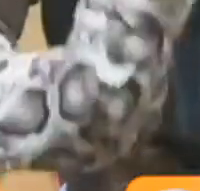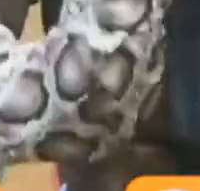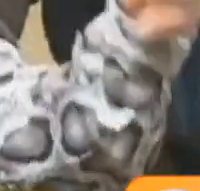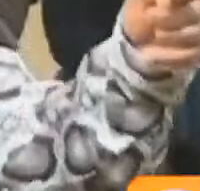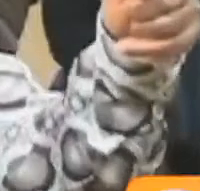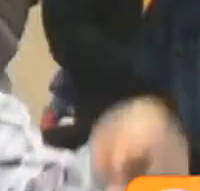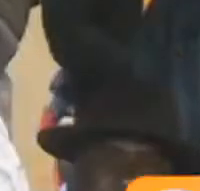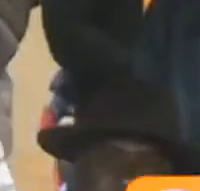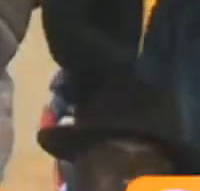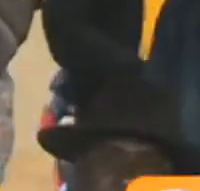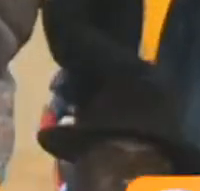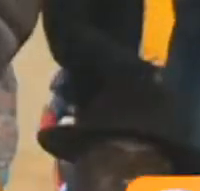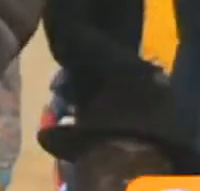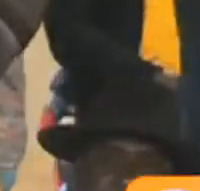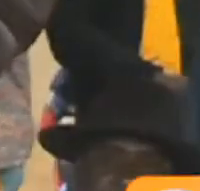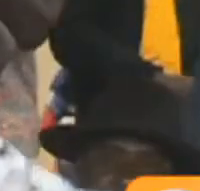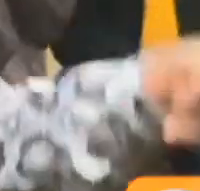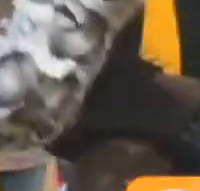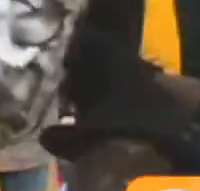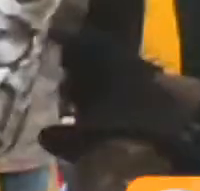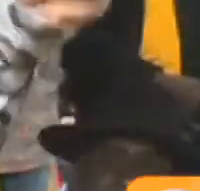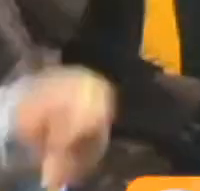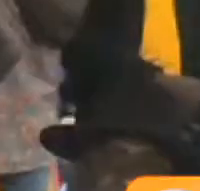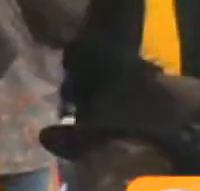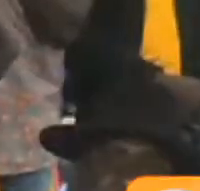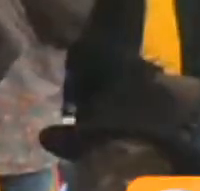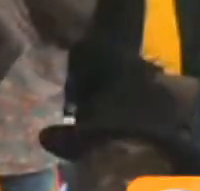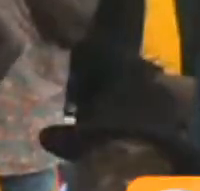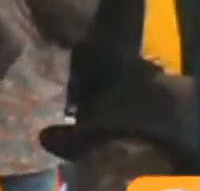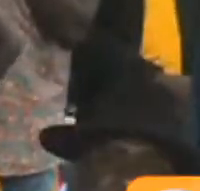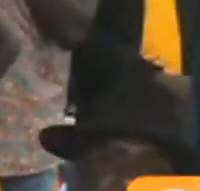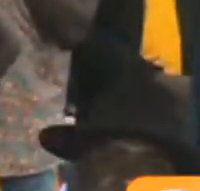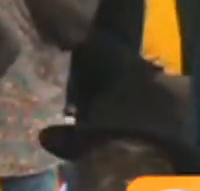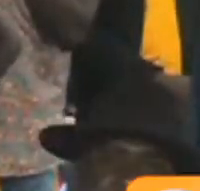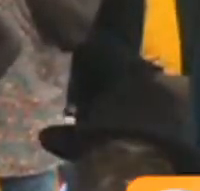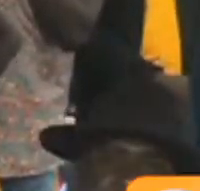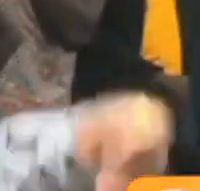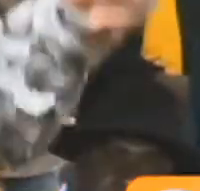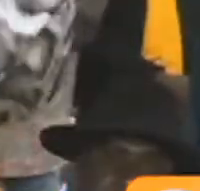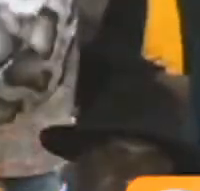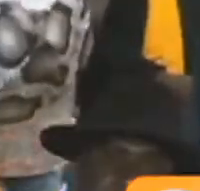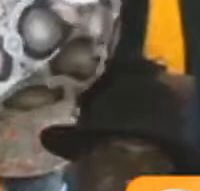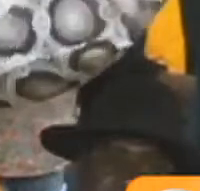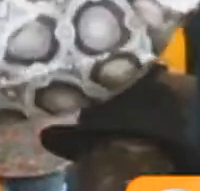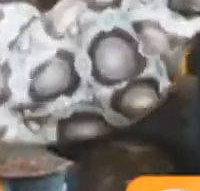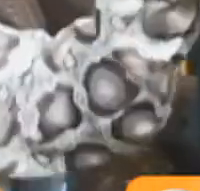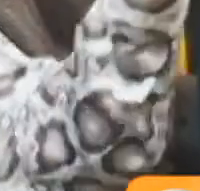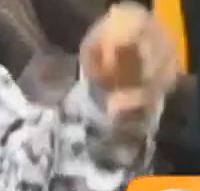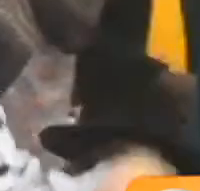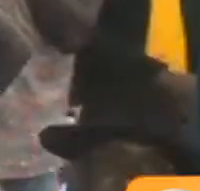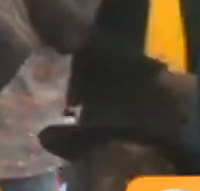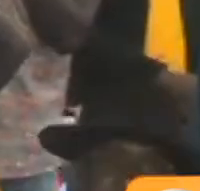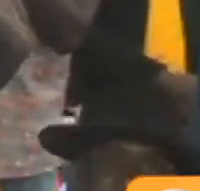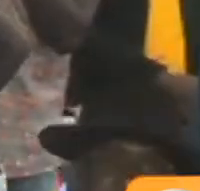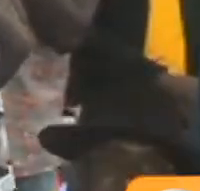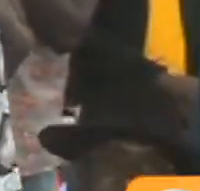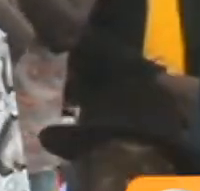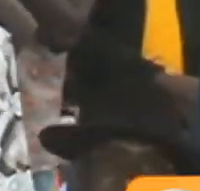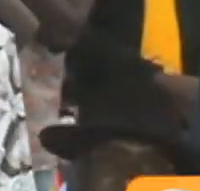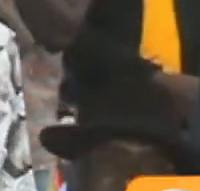Tume ambayo inaongozwa na Bwana Kalonzo Musyoka kuongea na wale kutoka ngambo ile